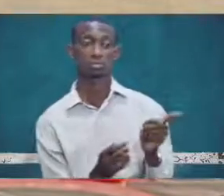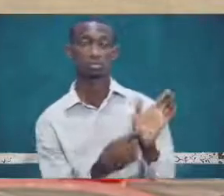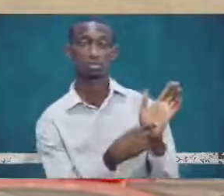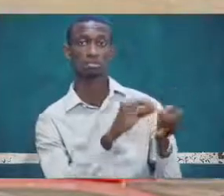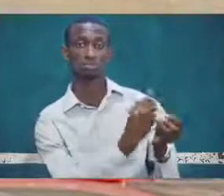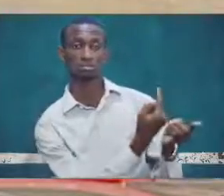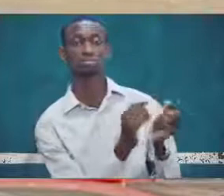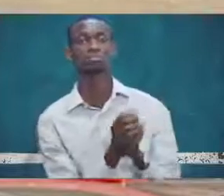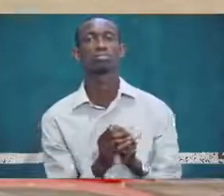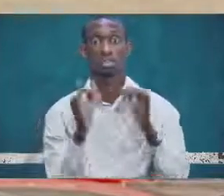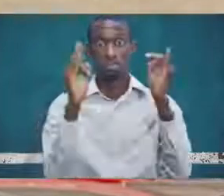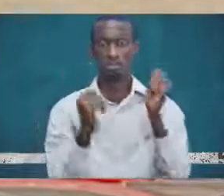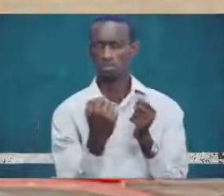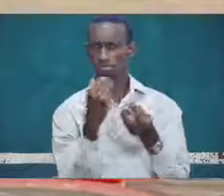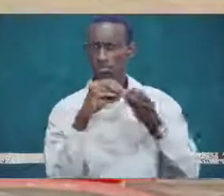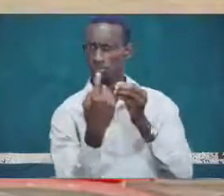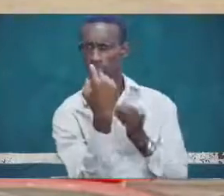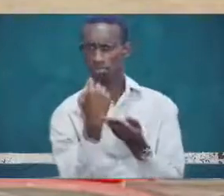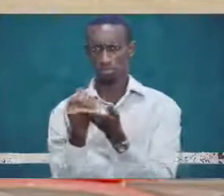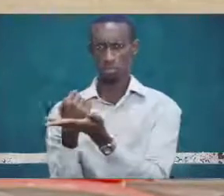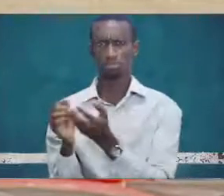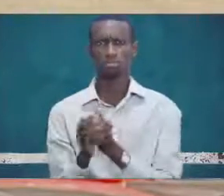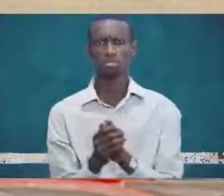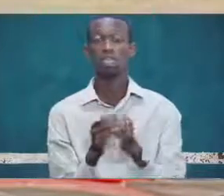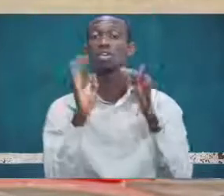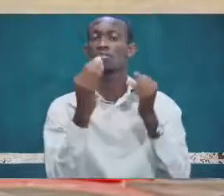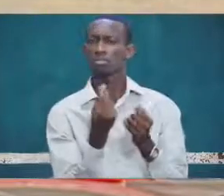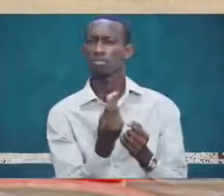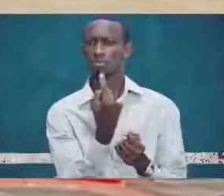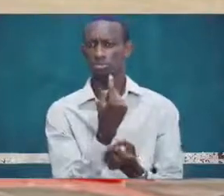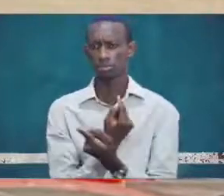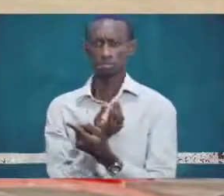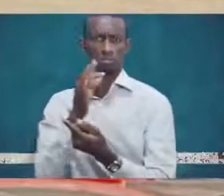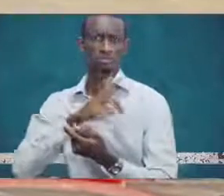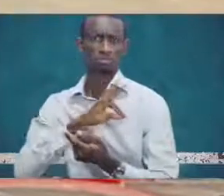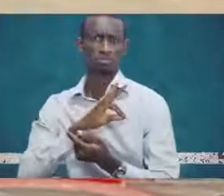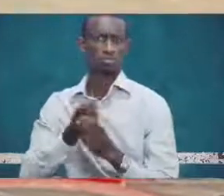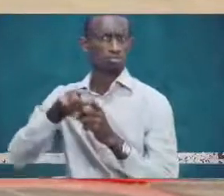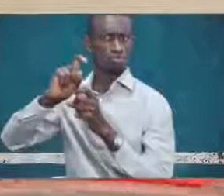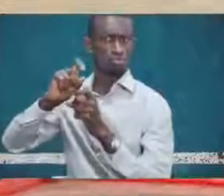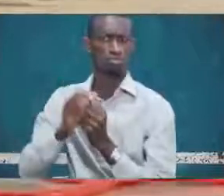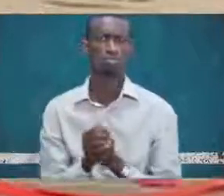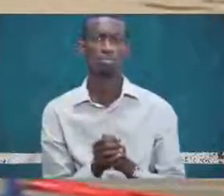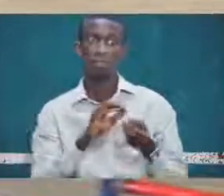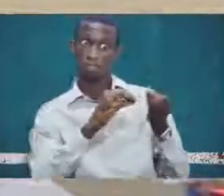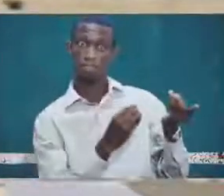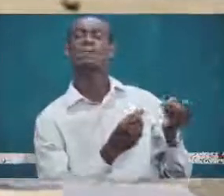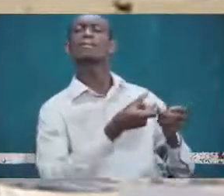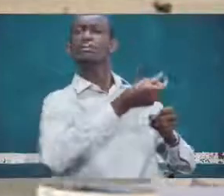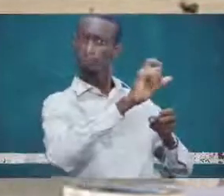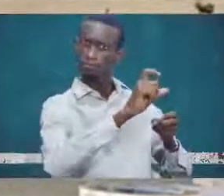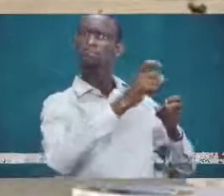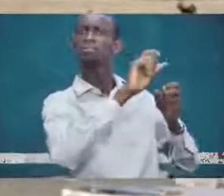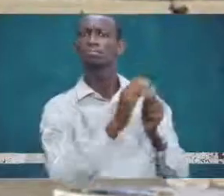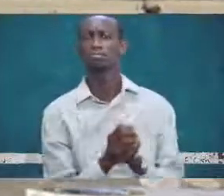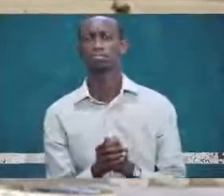one quantity, when you come back over here, if one amount increases, another also increases.